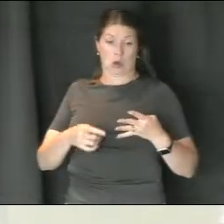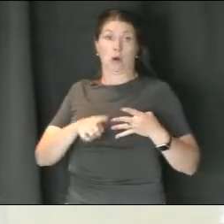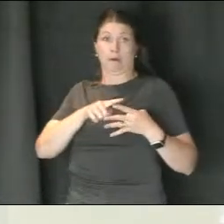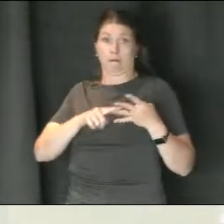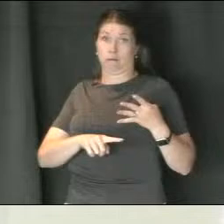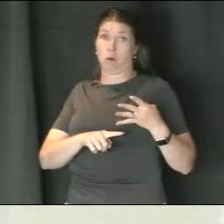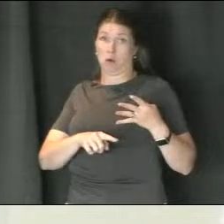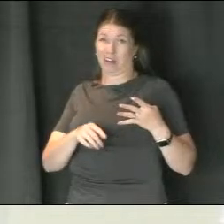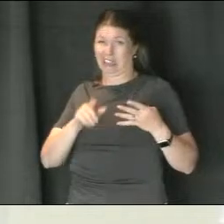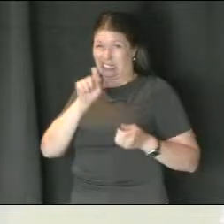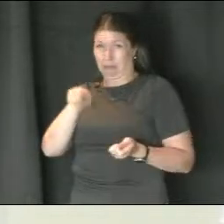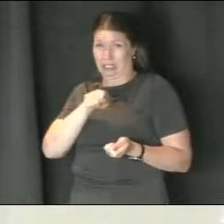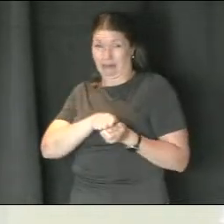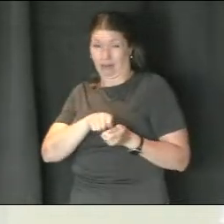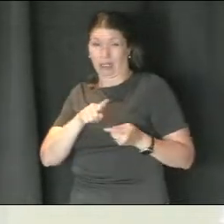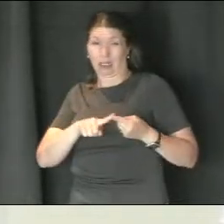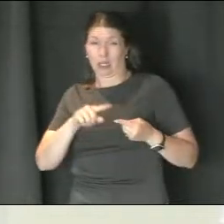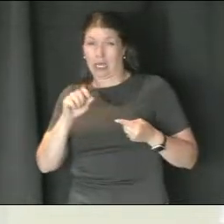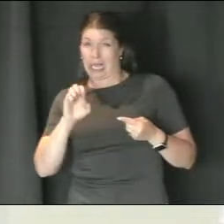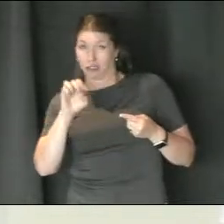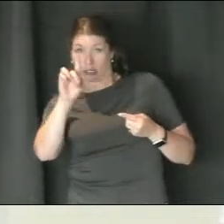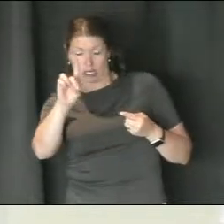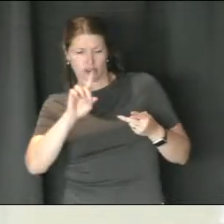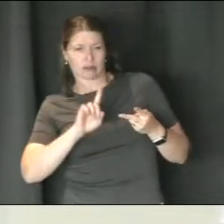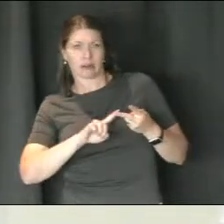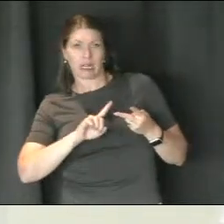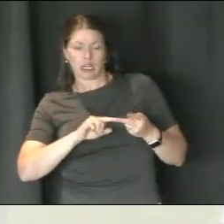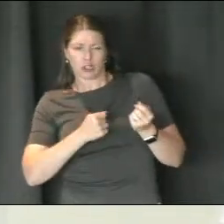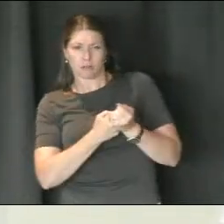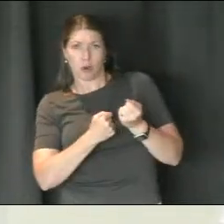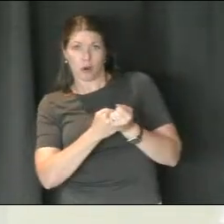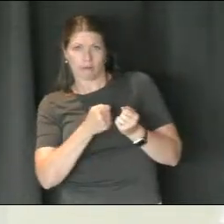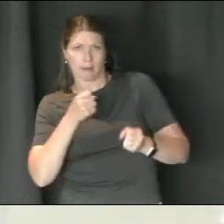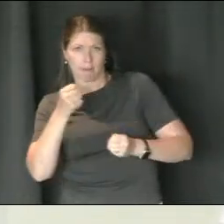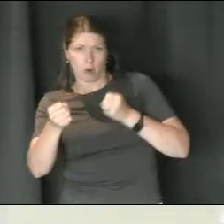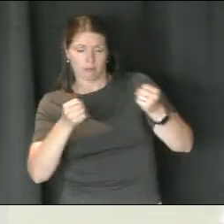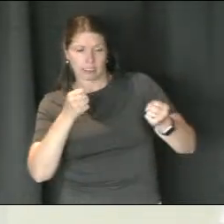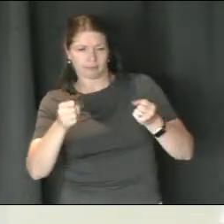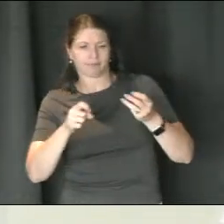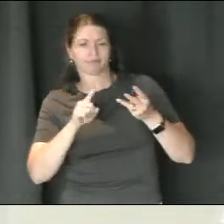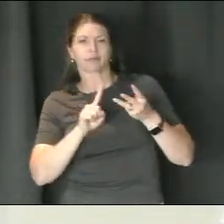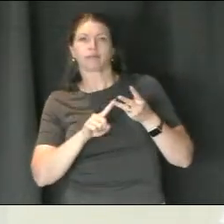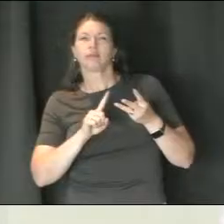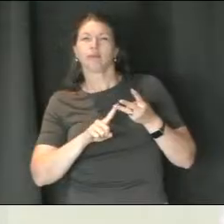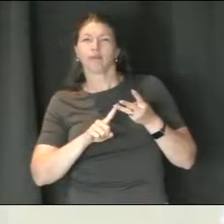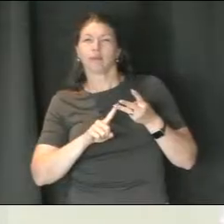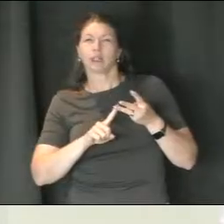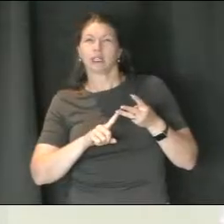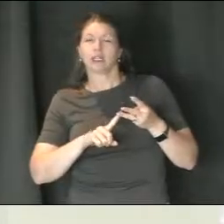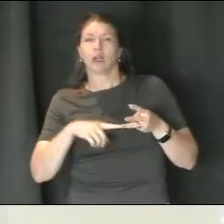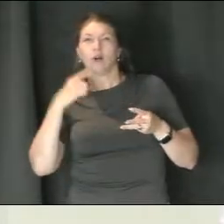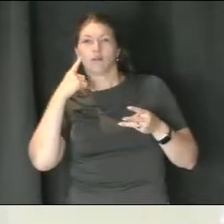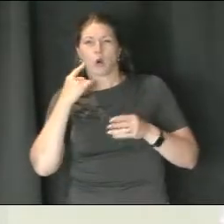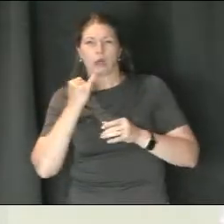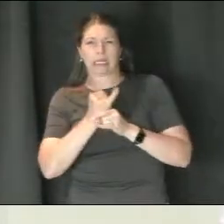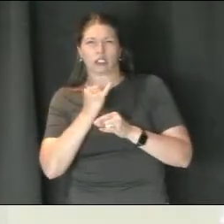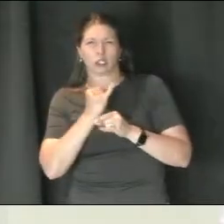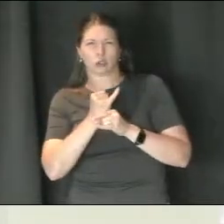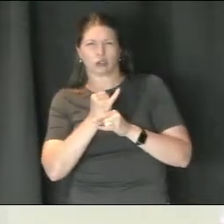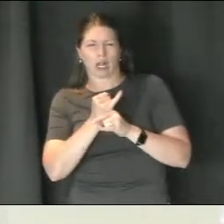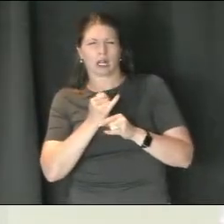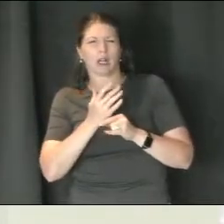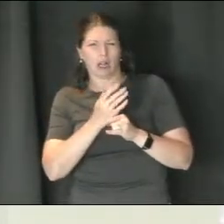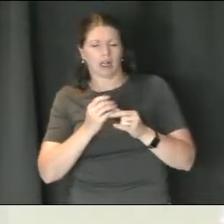one was in education, another in supported employment, another in deinstitutionalization, and the